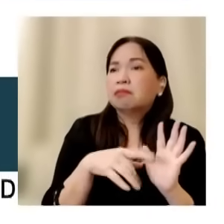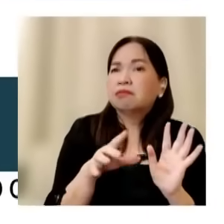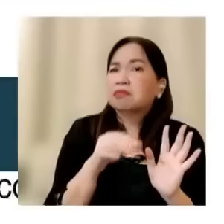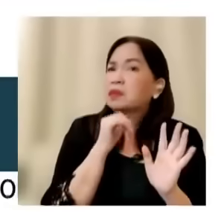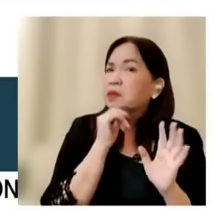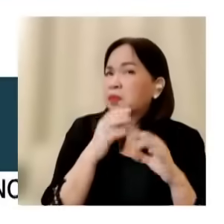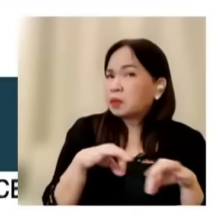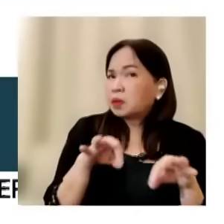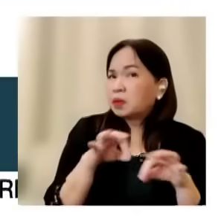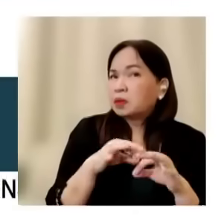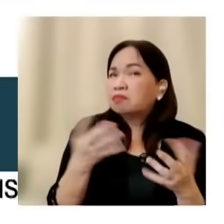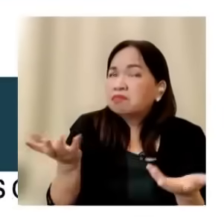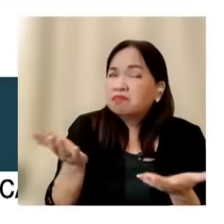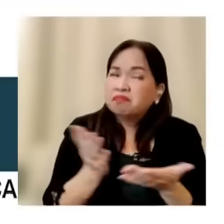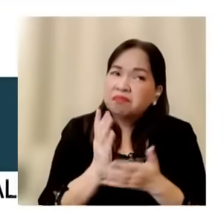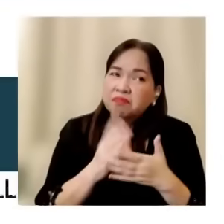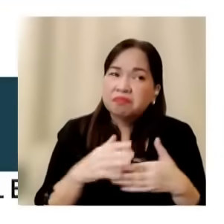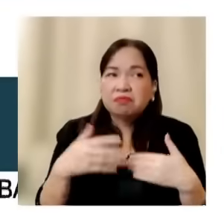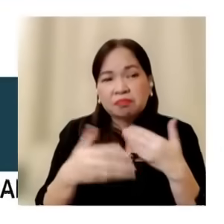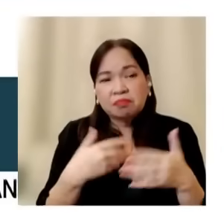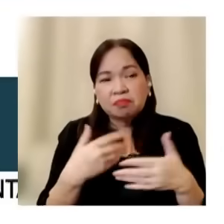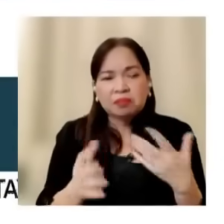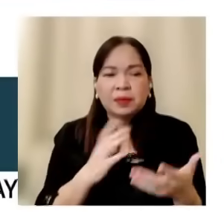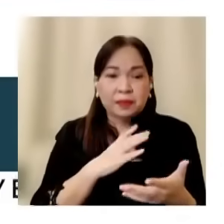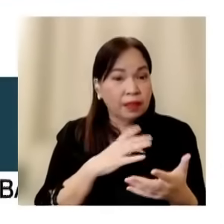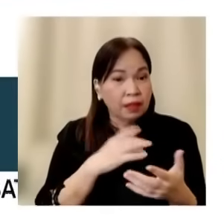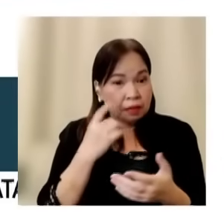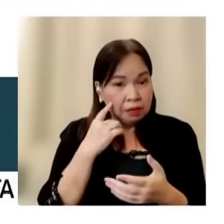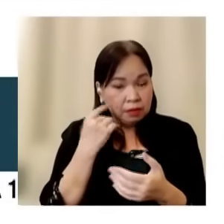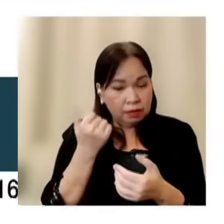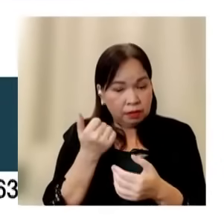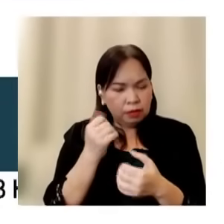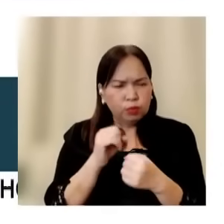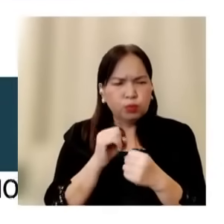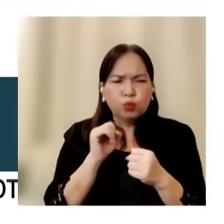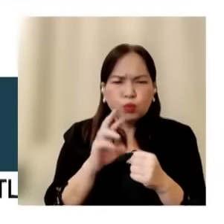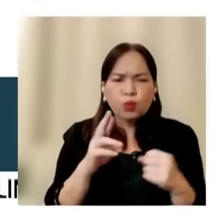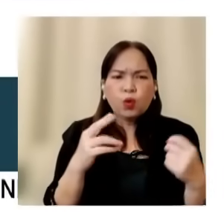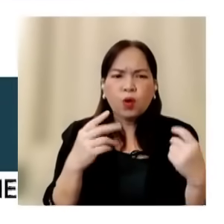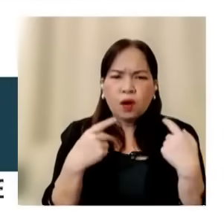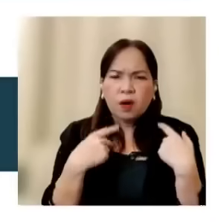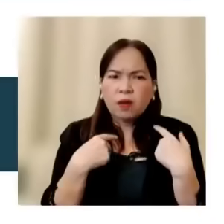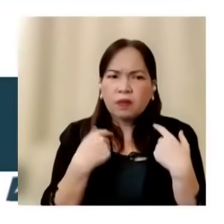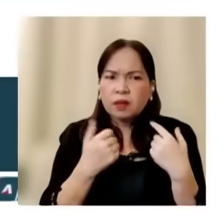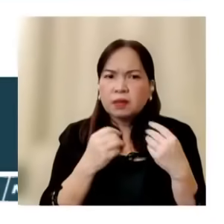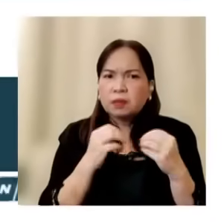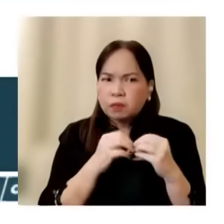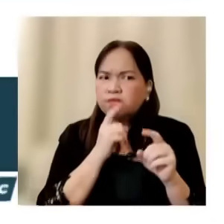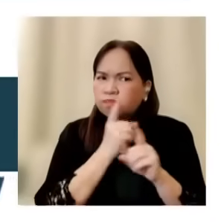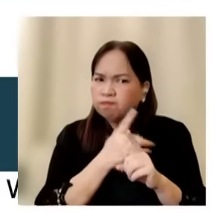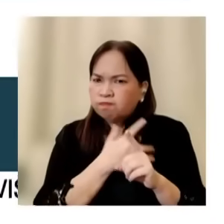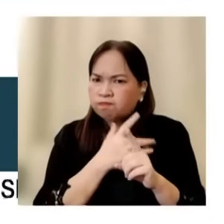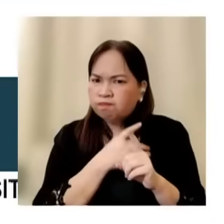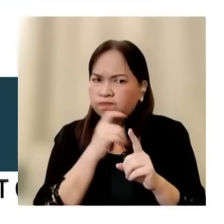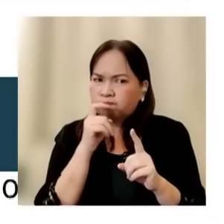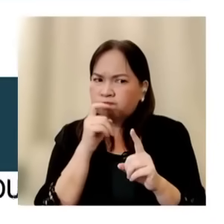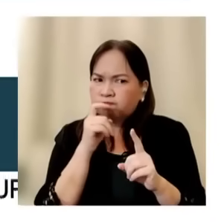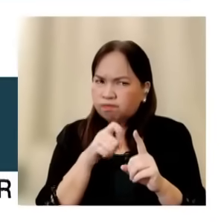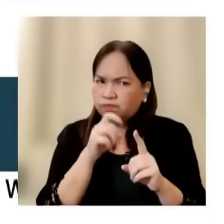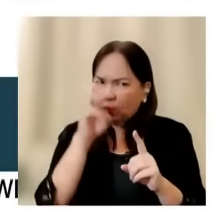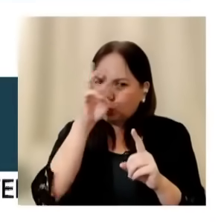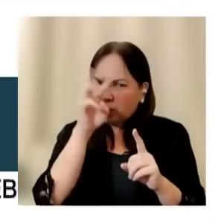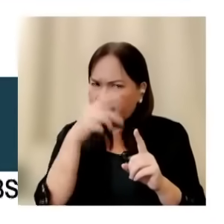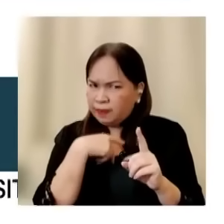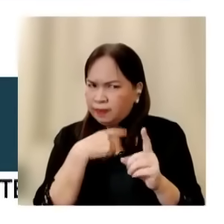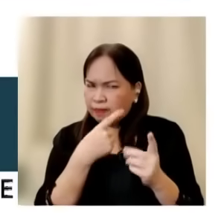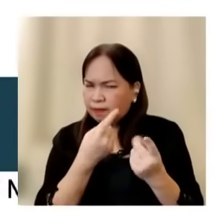comes around? Is it as simple as that? Or is there something more to this that we really should be concerned about? Okay,